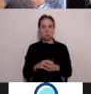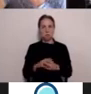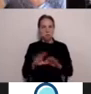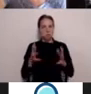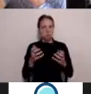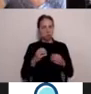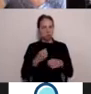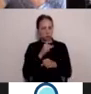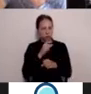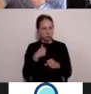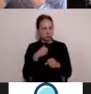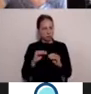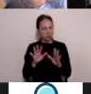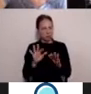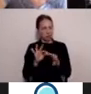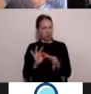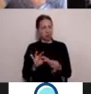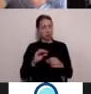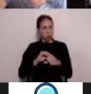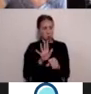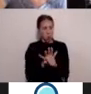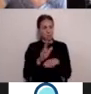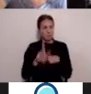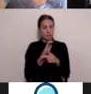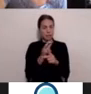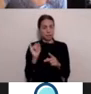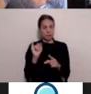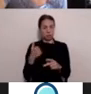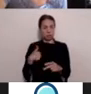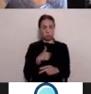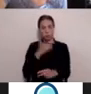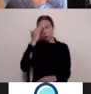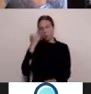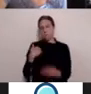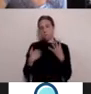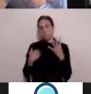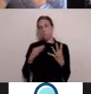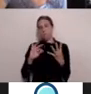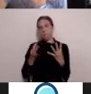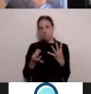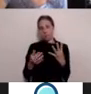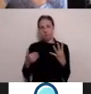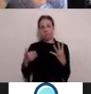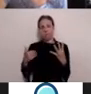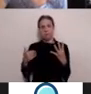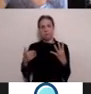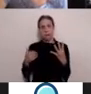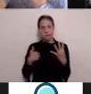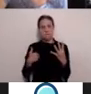I'm clear. So related to COVID type infections, we're aware of 4 families who've experienced COVID infection.